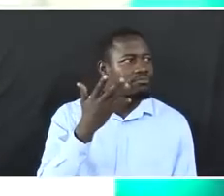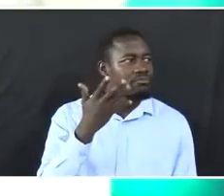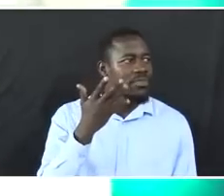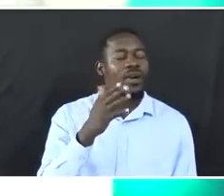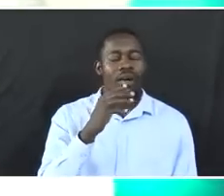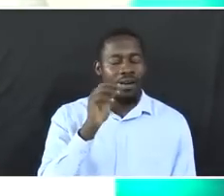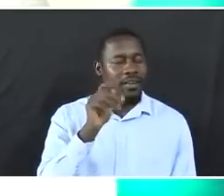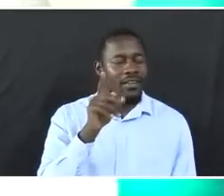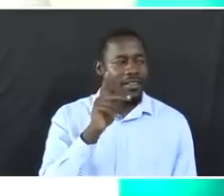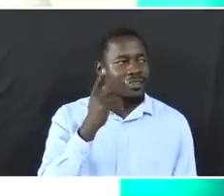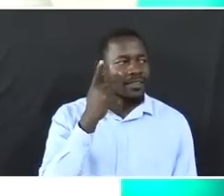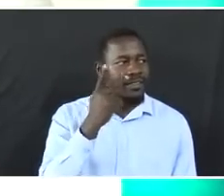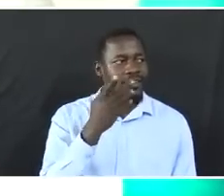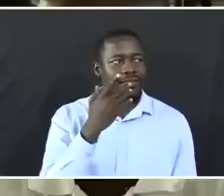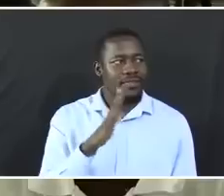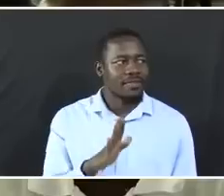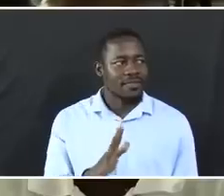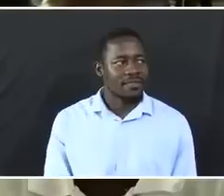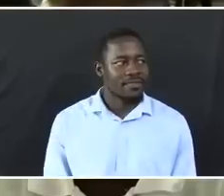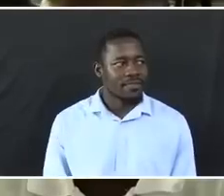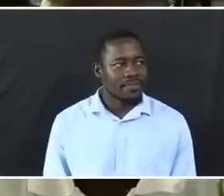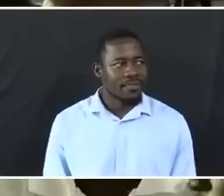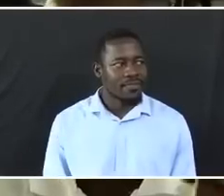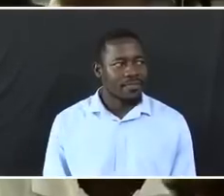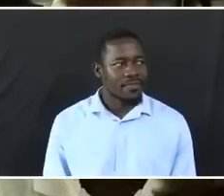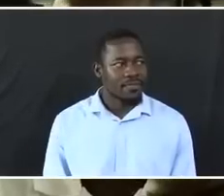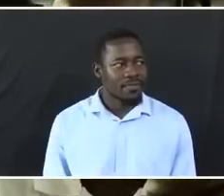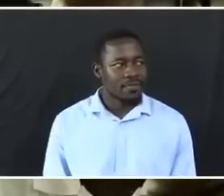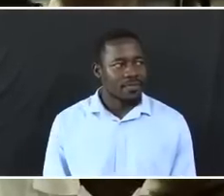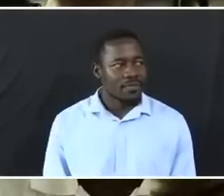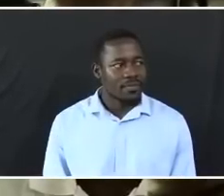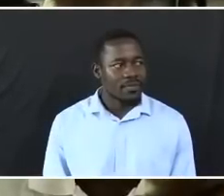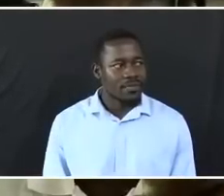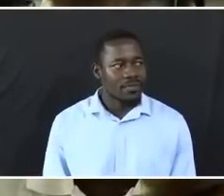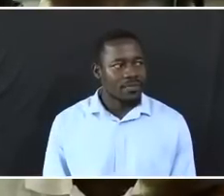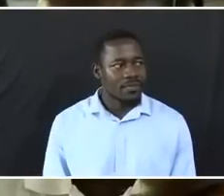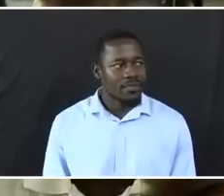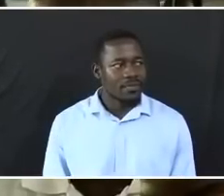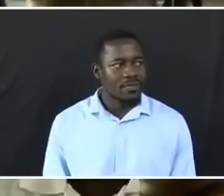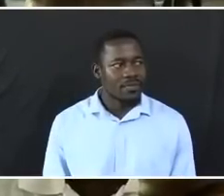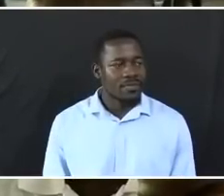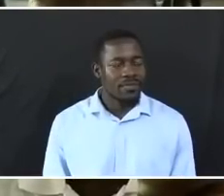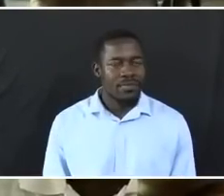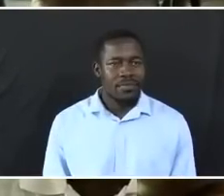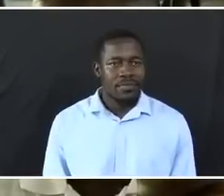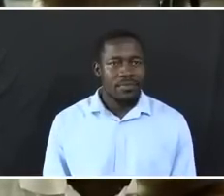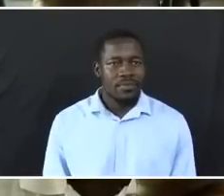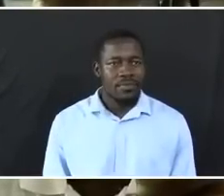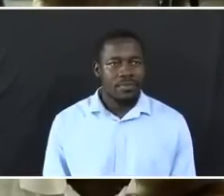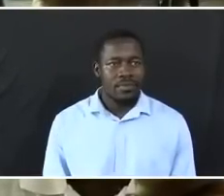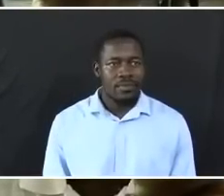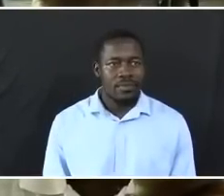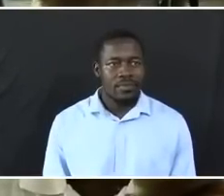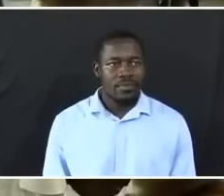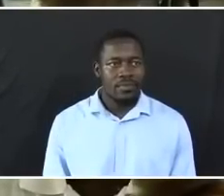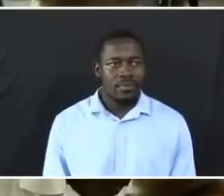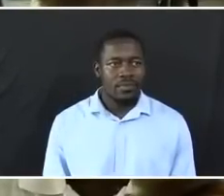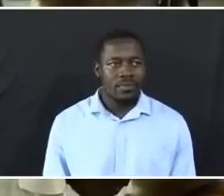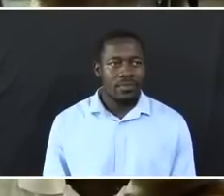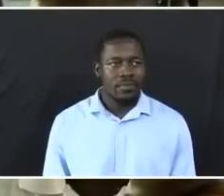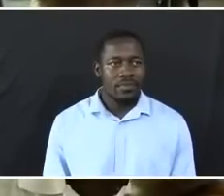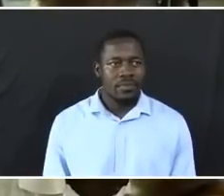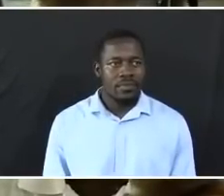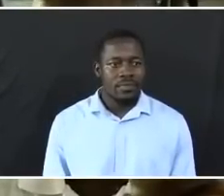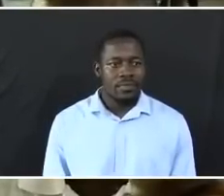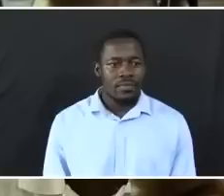Okay. You ask your question. So this evangelist at Jivanji. At where?